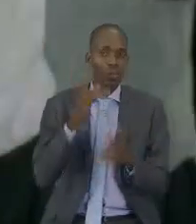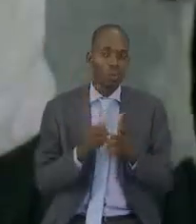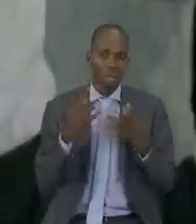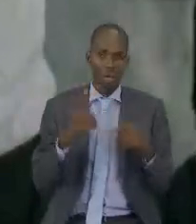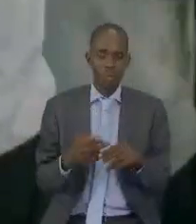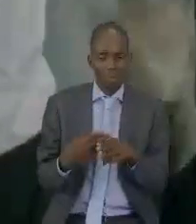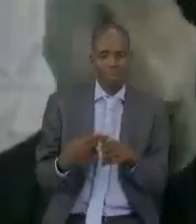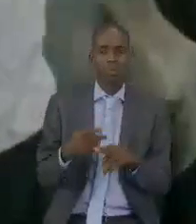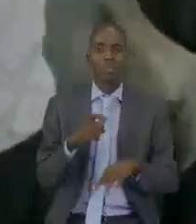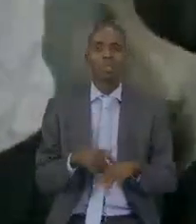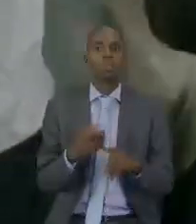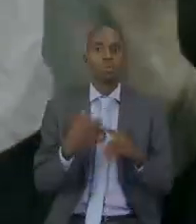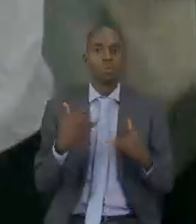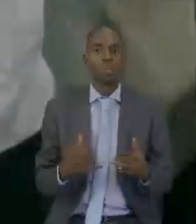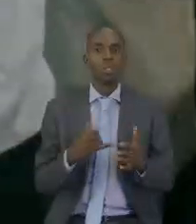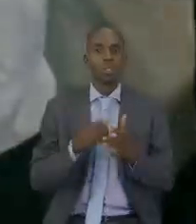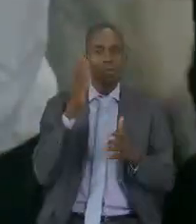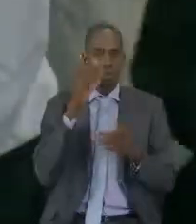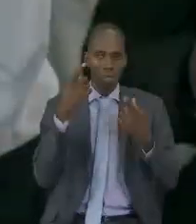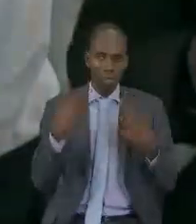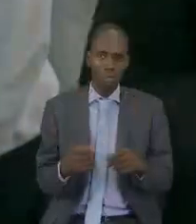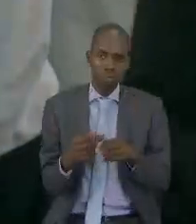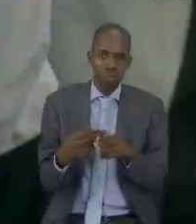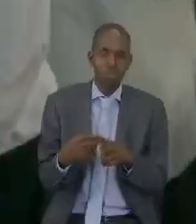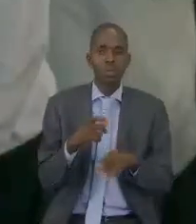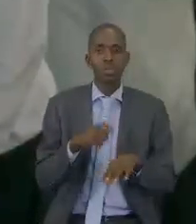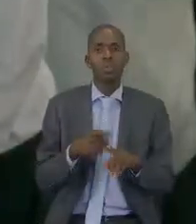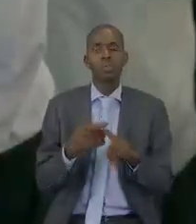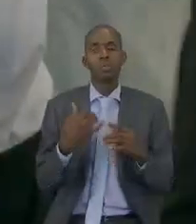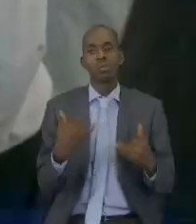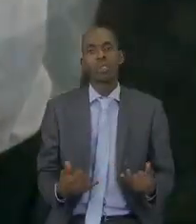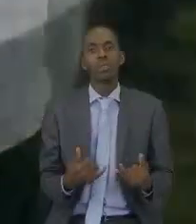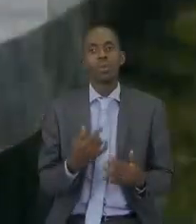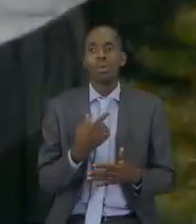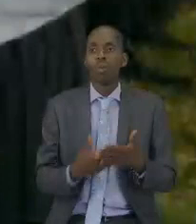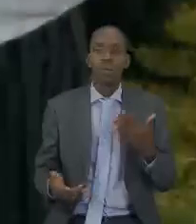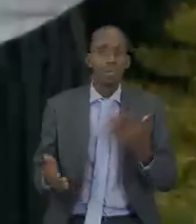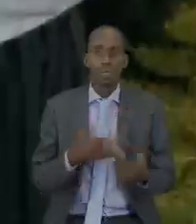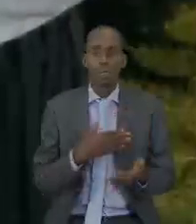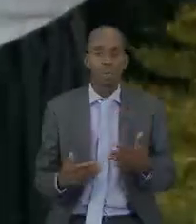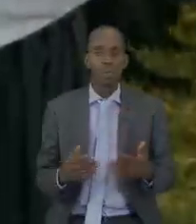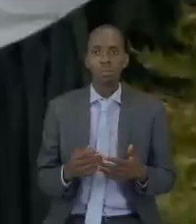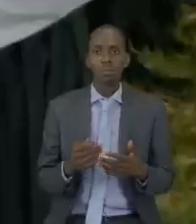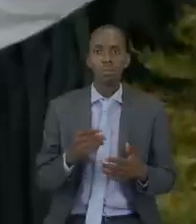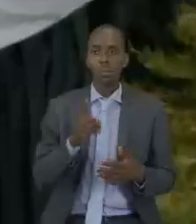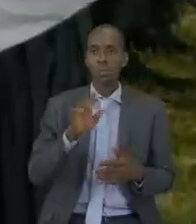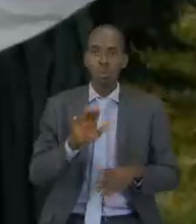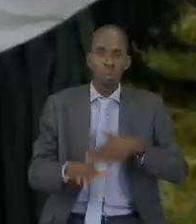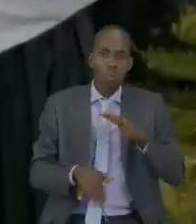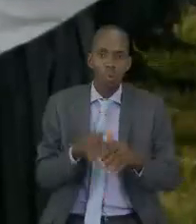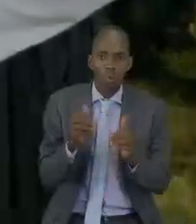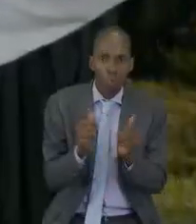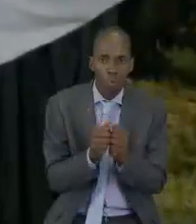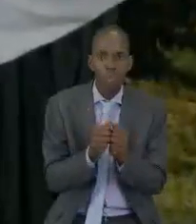will happen. It will happen. Whatsoever is the walking stick you have been walking with, your legs